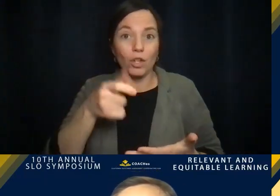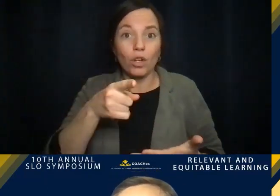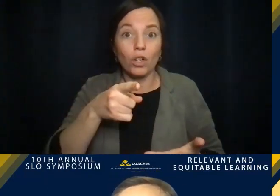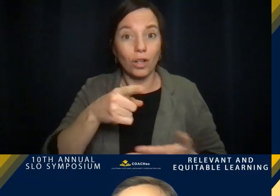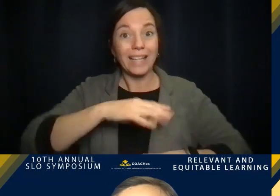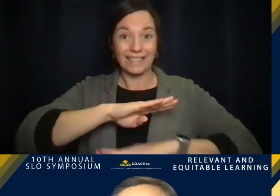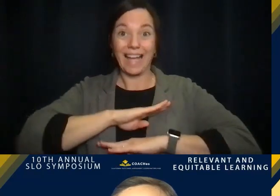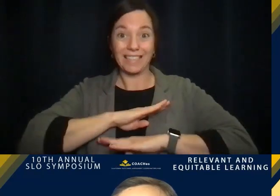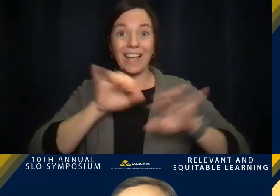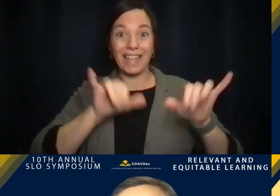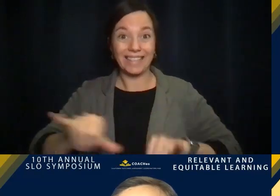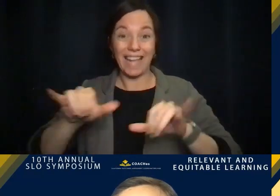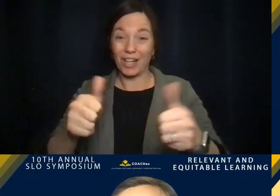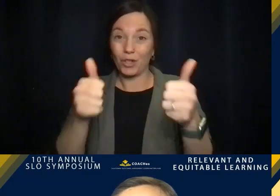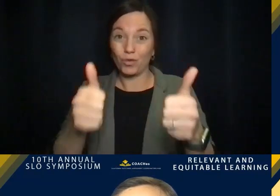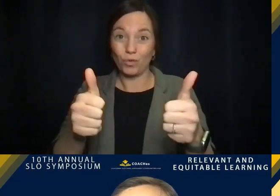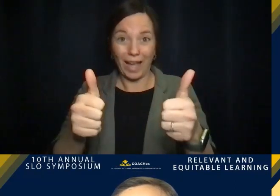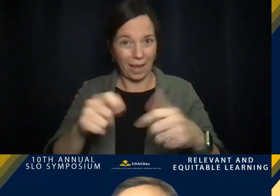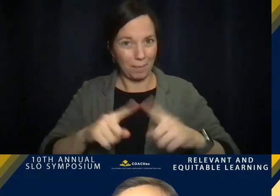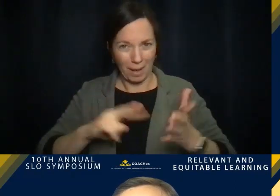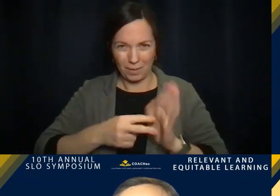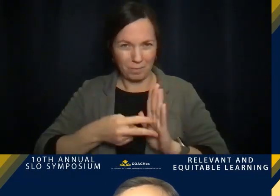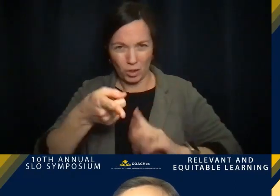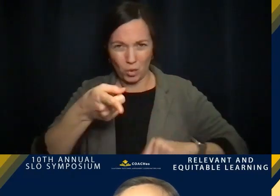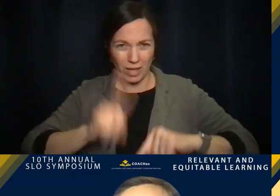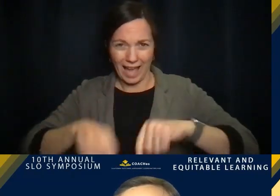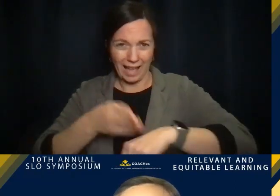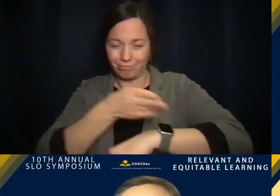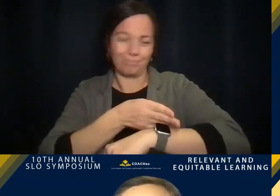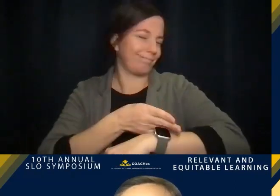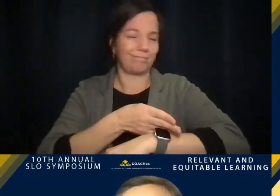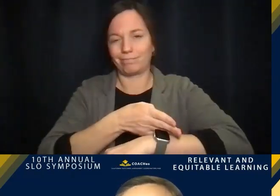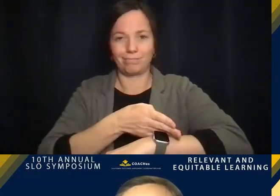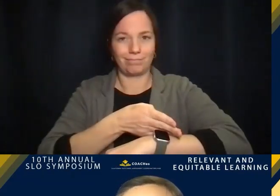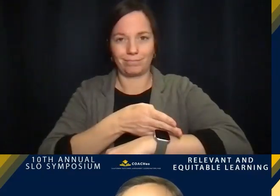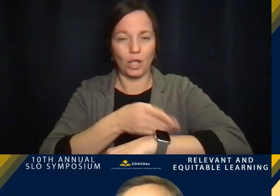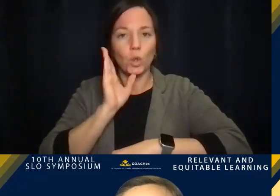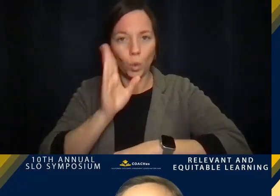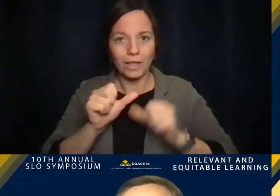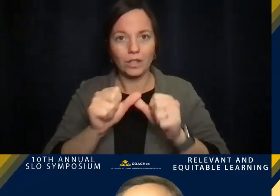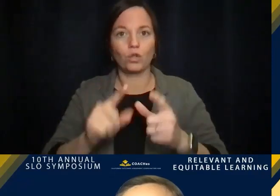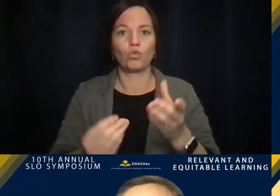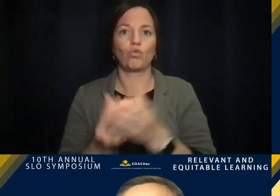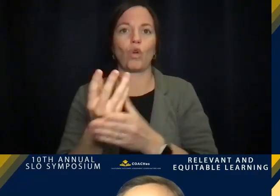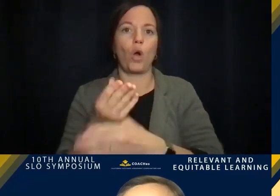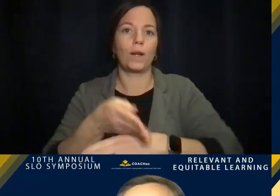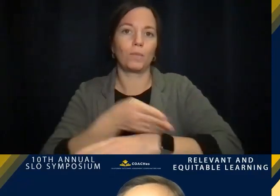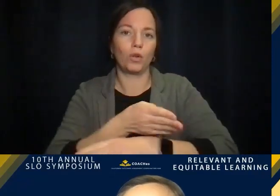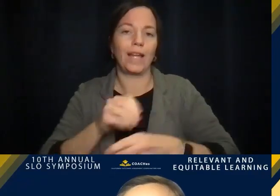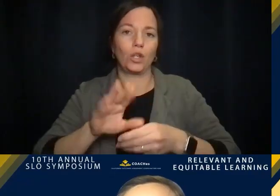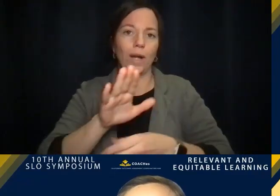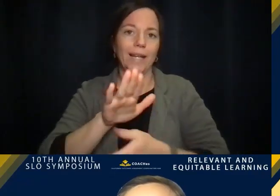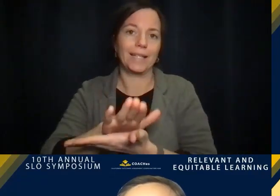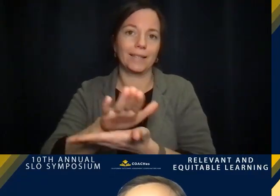improvement or that there aren't places where you're going to continue to grow through the life of your institution. But if we